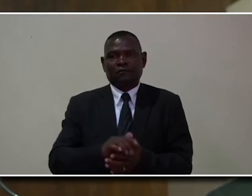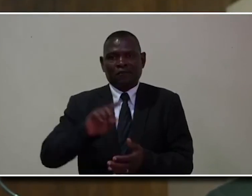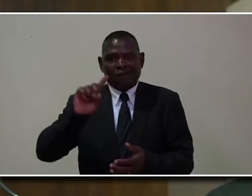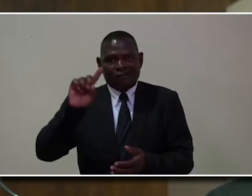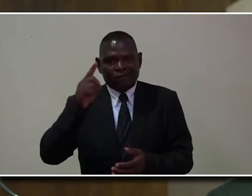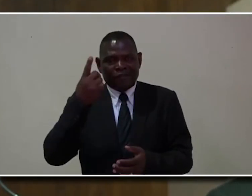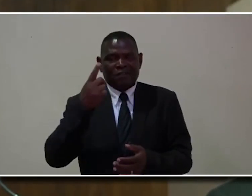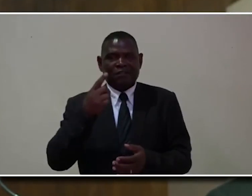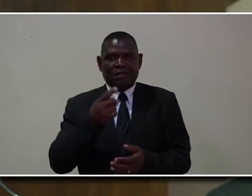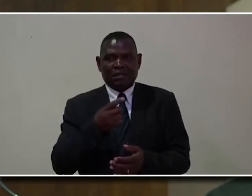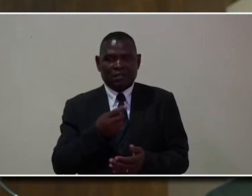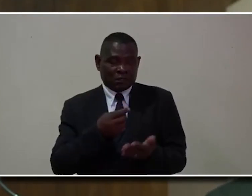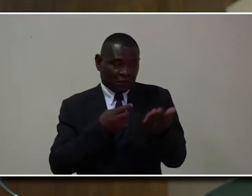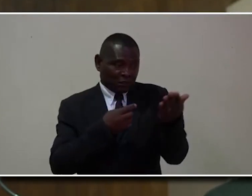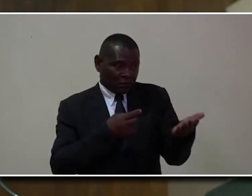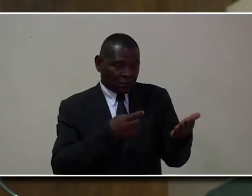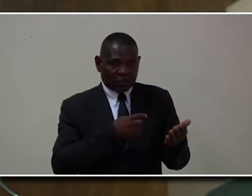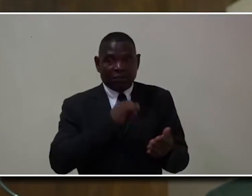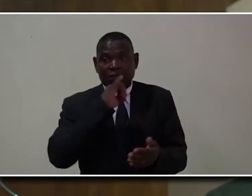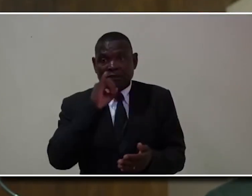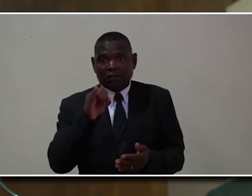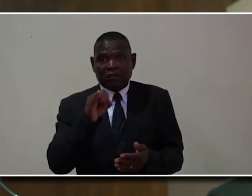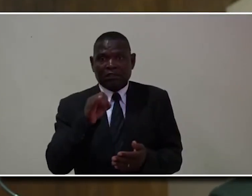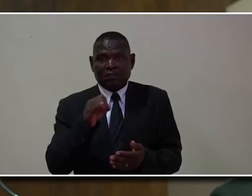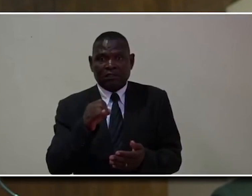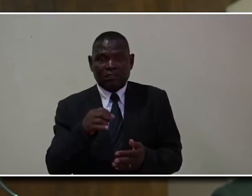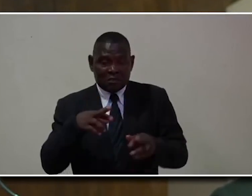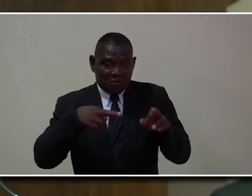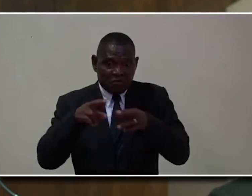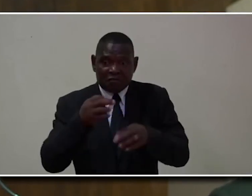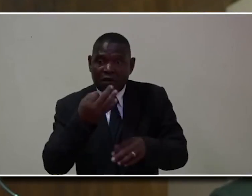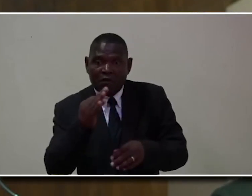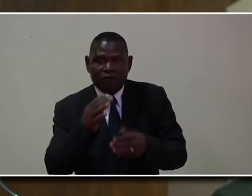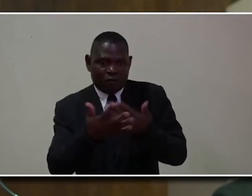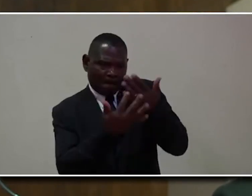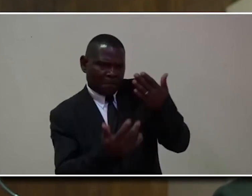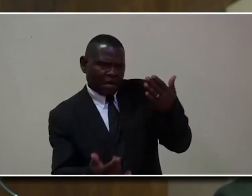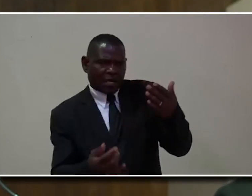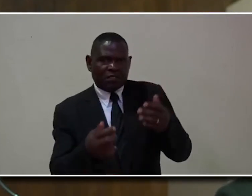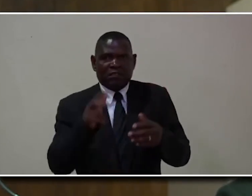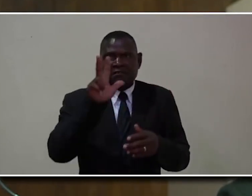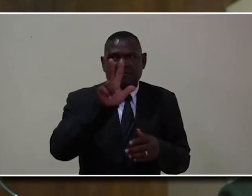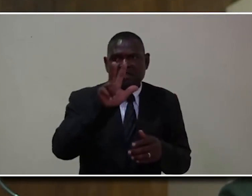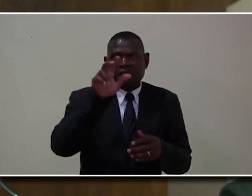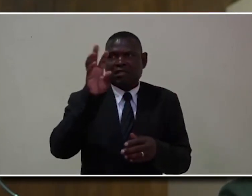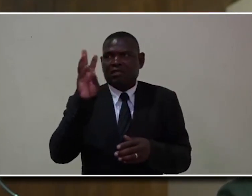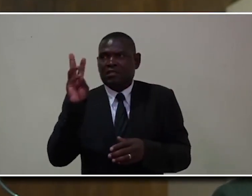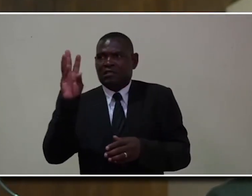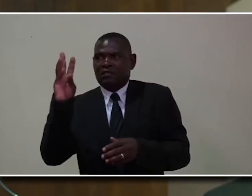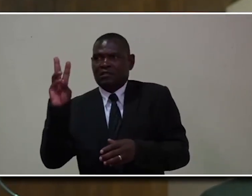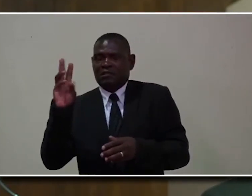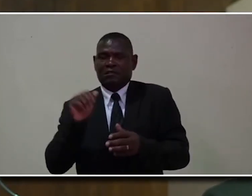a Fountain, 336. Yoyamba ndi nyimbo ikuli kasupe, nyimbo